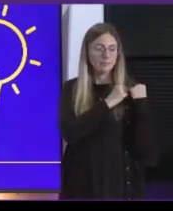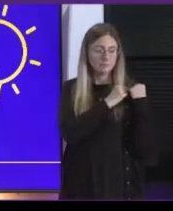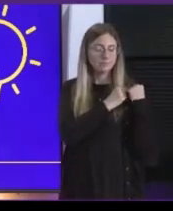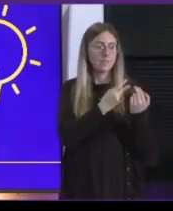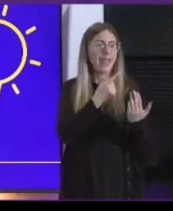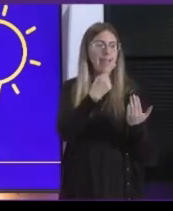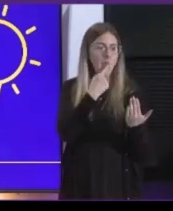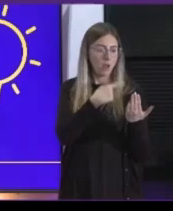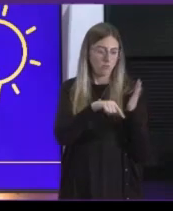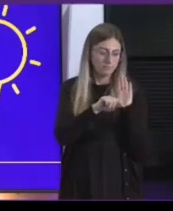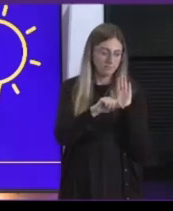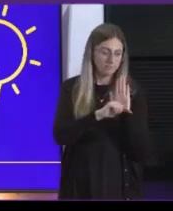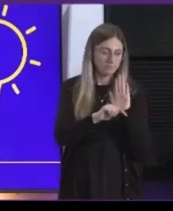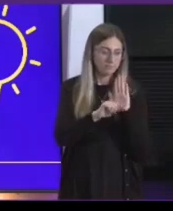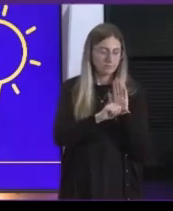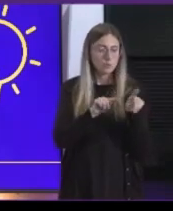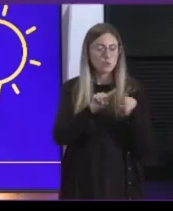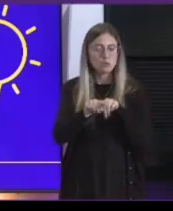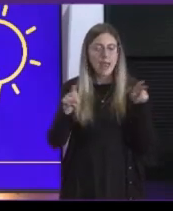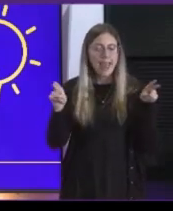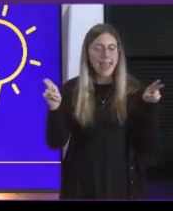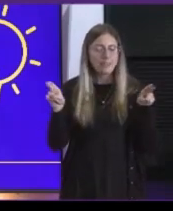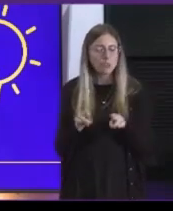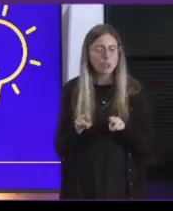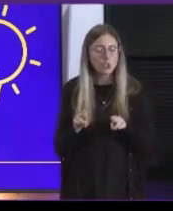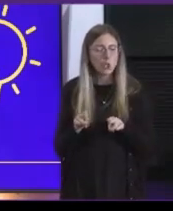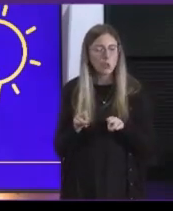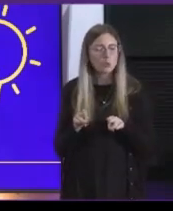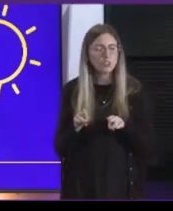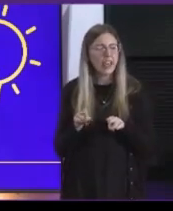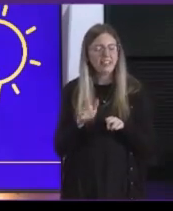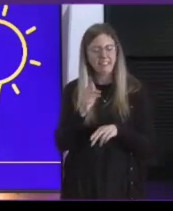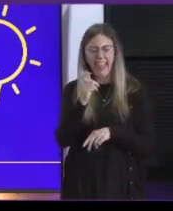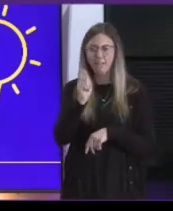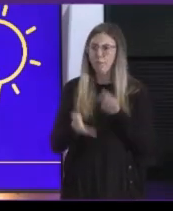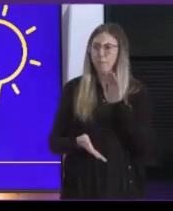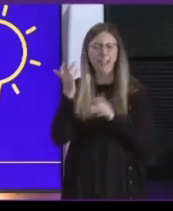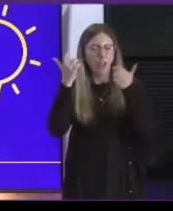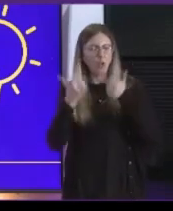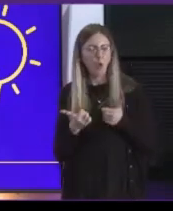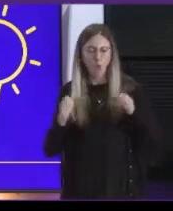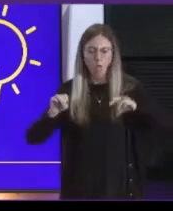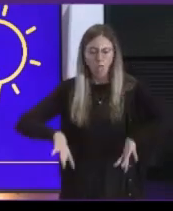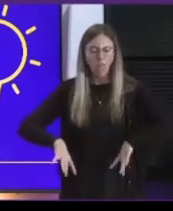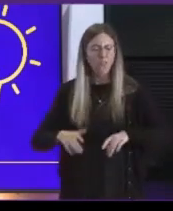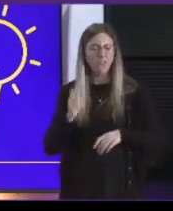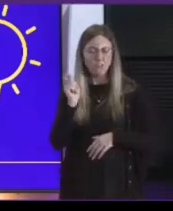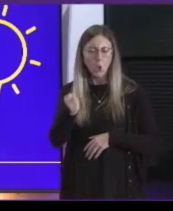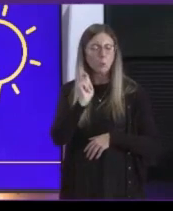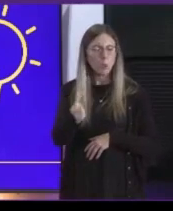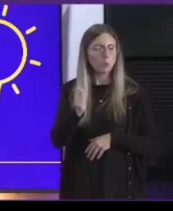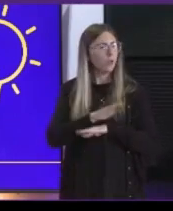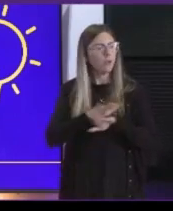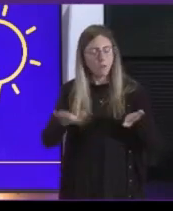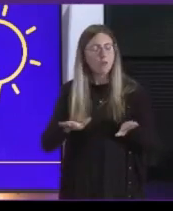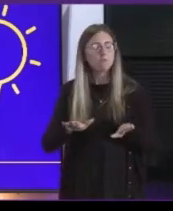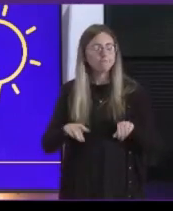is to actually reduce the unnecessary lawsuits, but at the same point, setting some